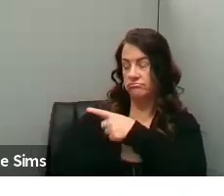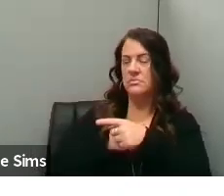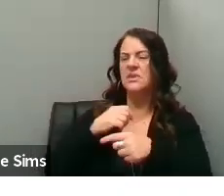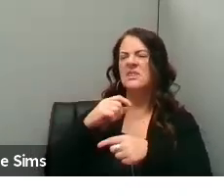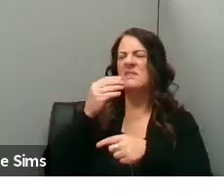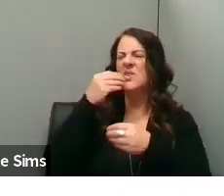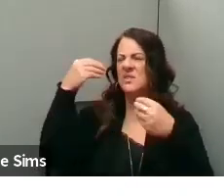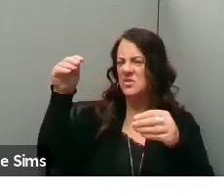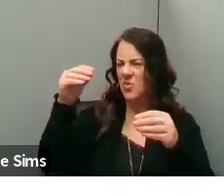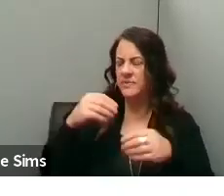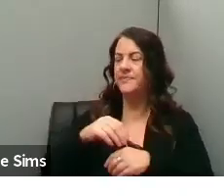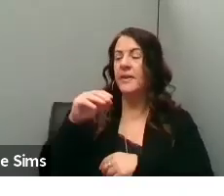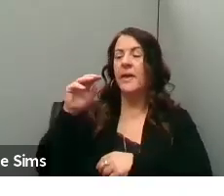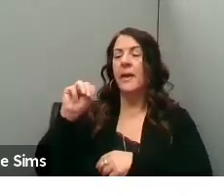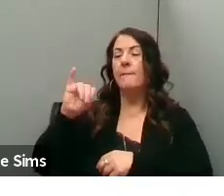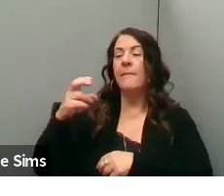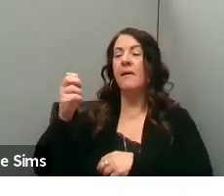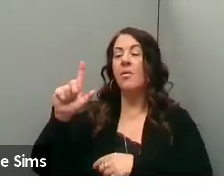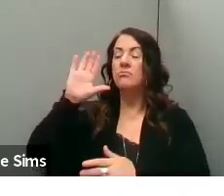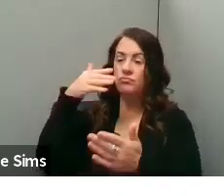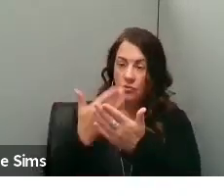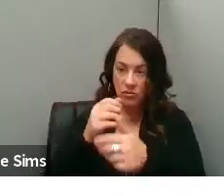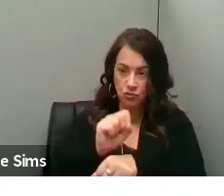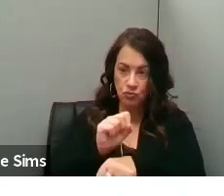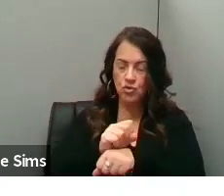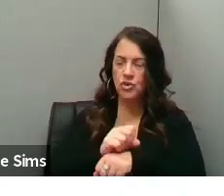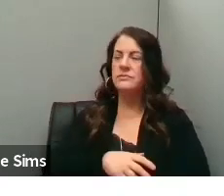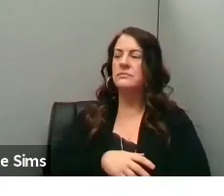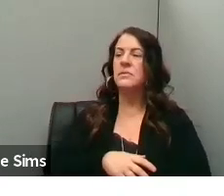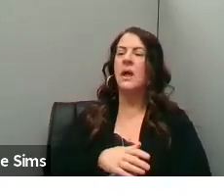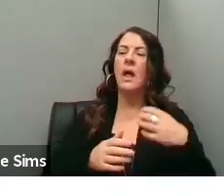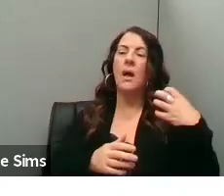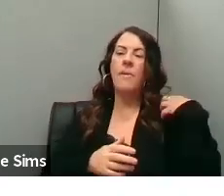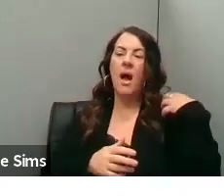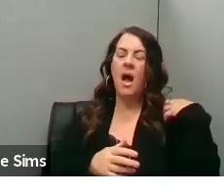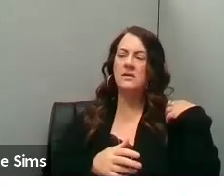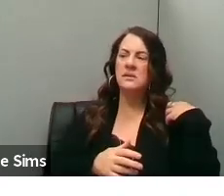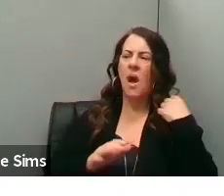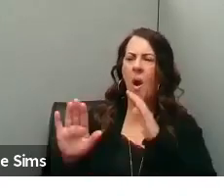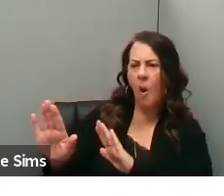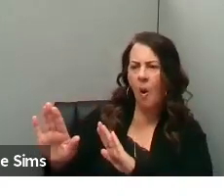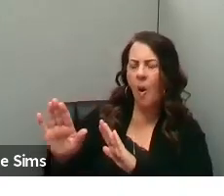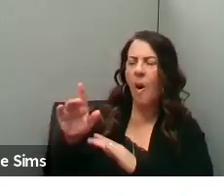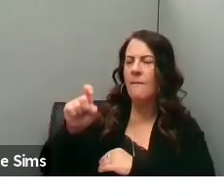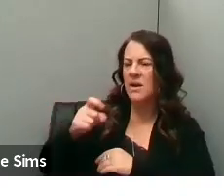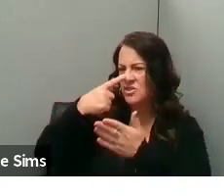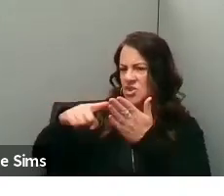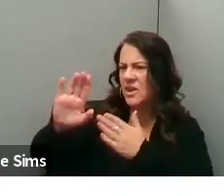his supervisor, Joe, takes Michael's temperature. Is this considered